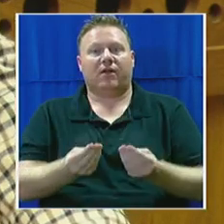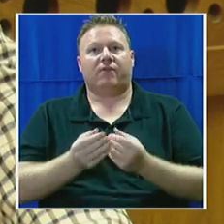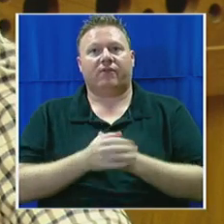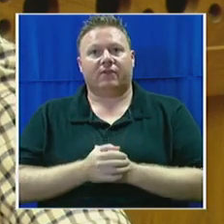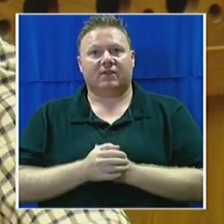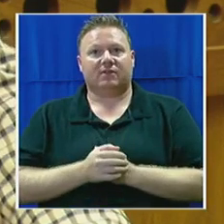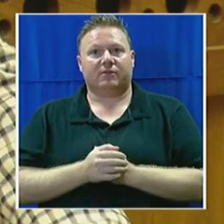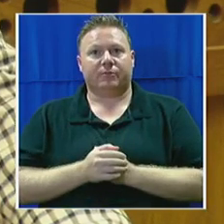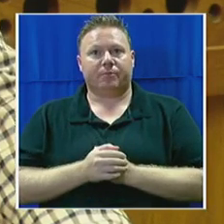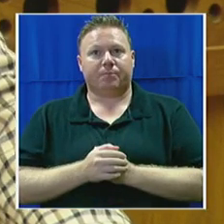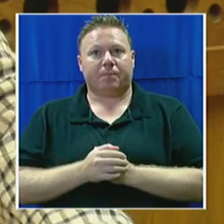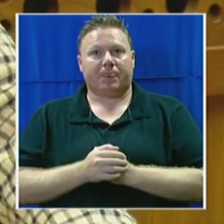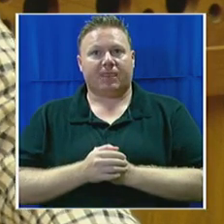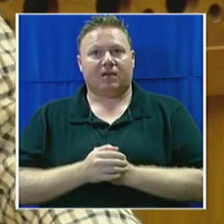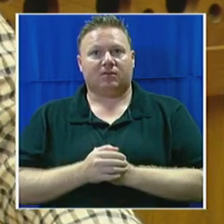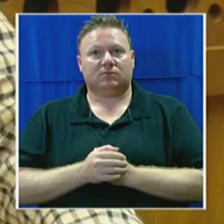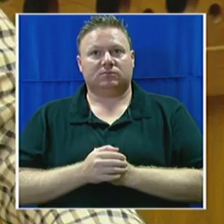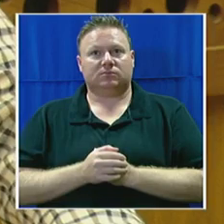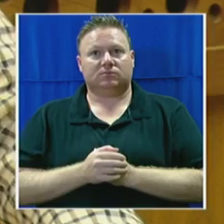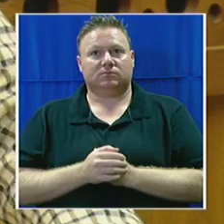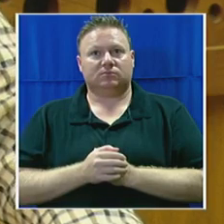Kuyamangalisa-ke ukuthi le ngxoxo